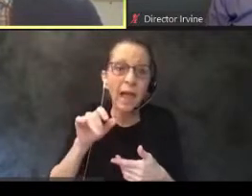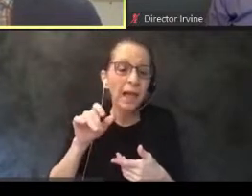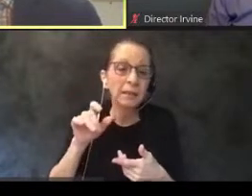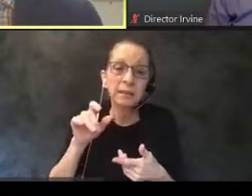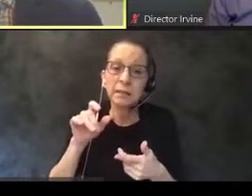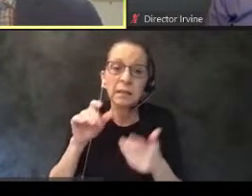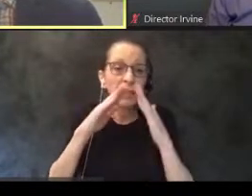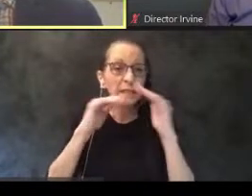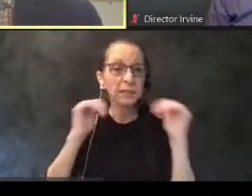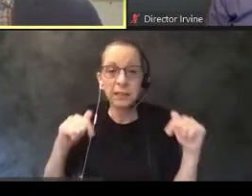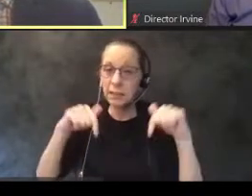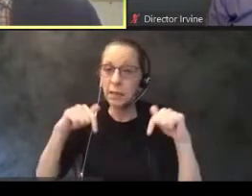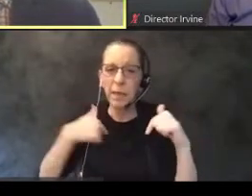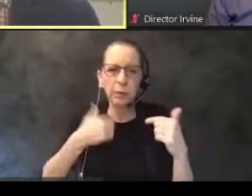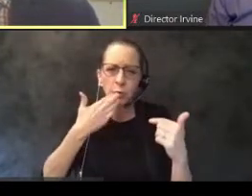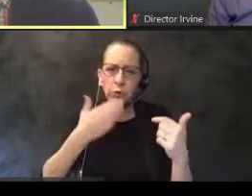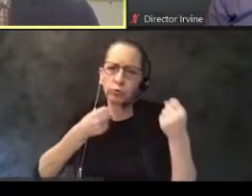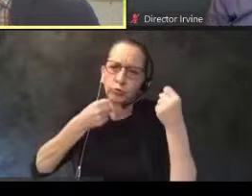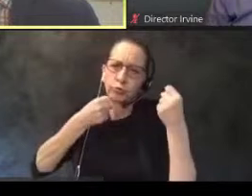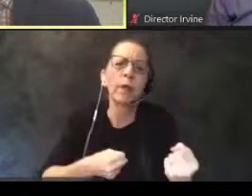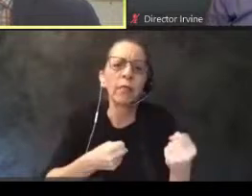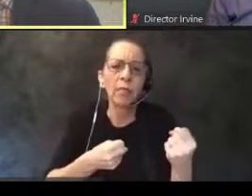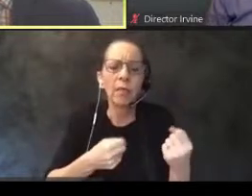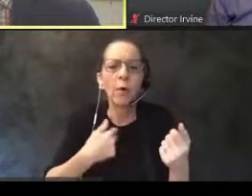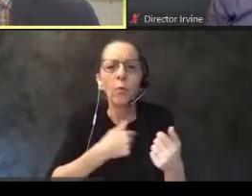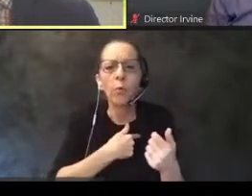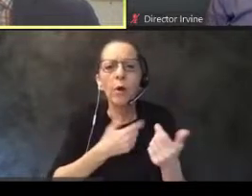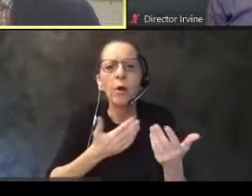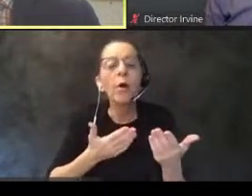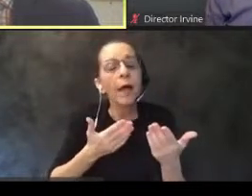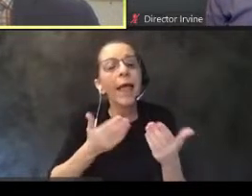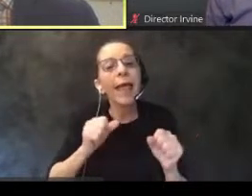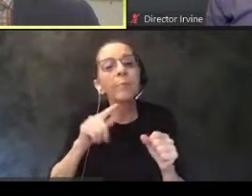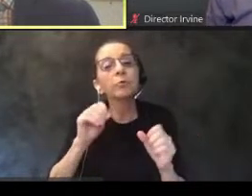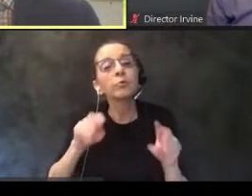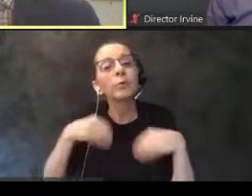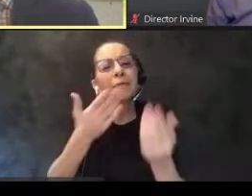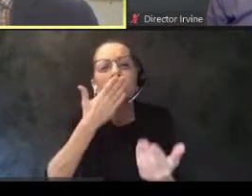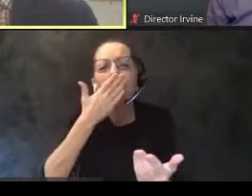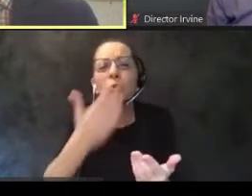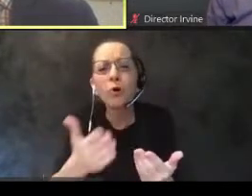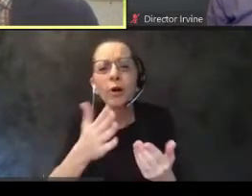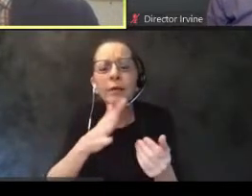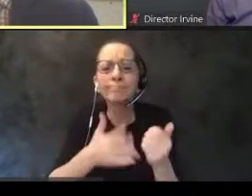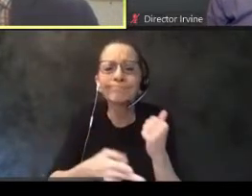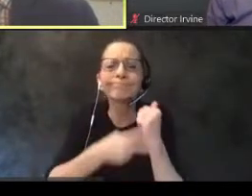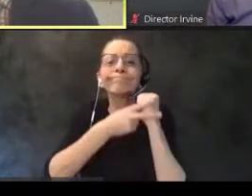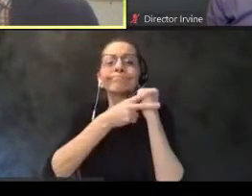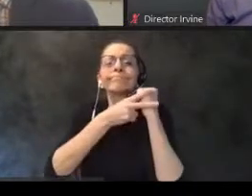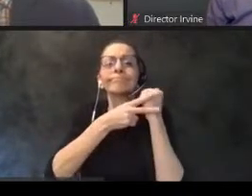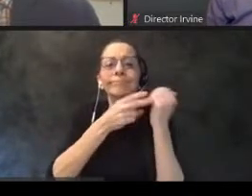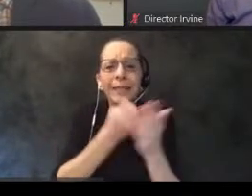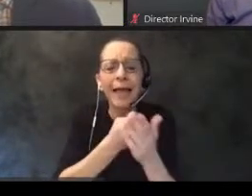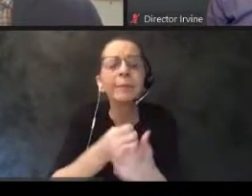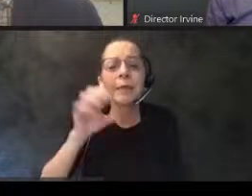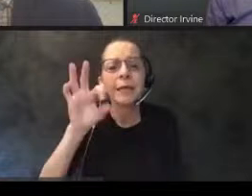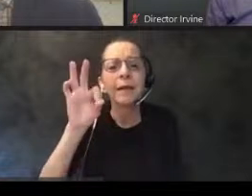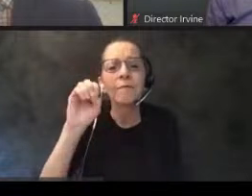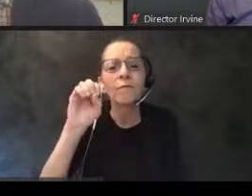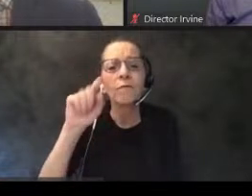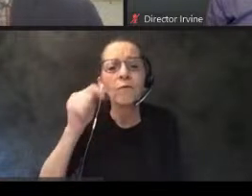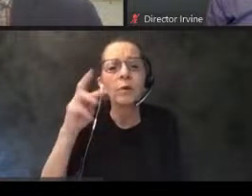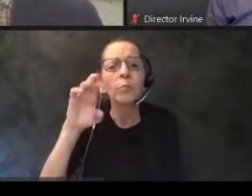of the system and the footprint that we are able to provide for the ATMs throughout the system. Okay, thank